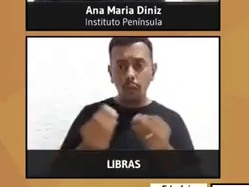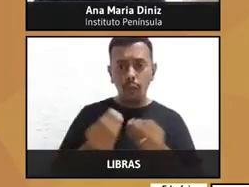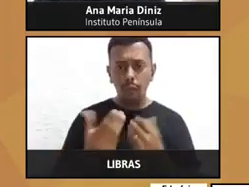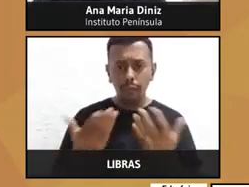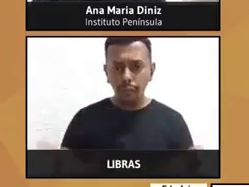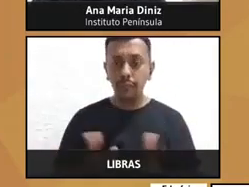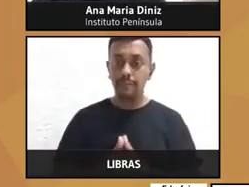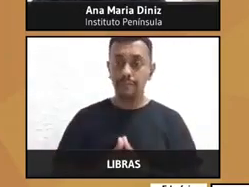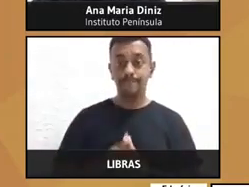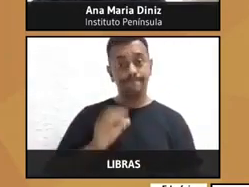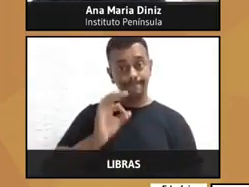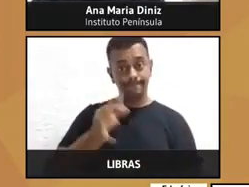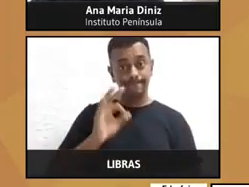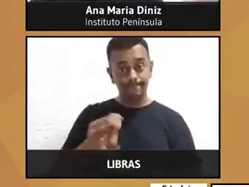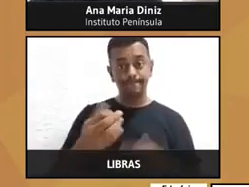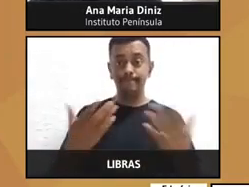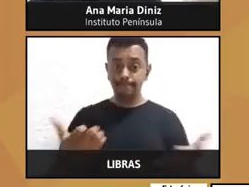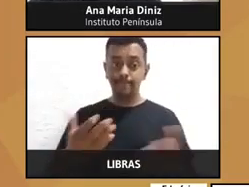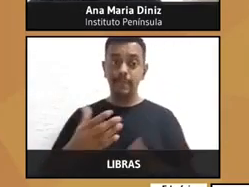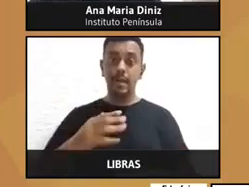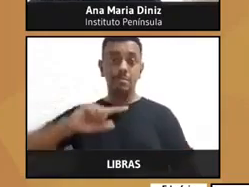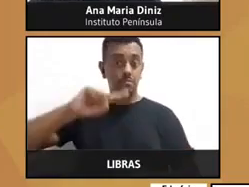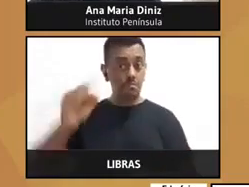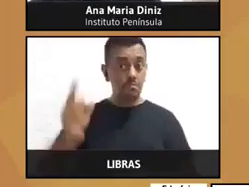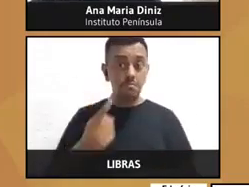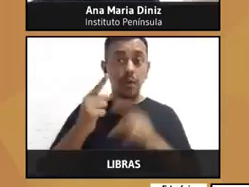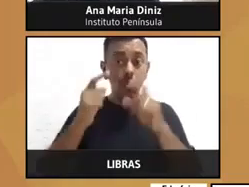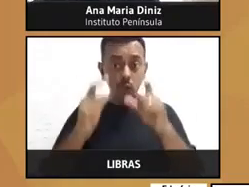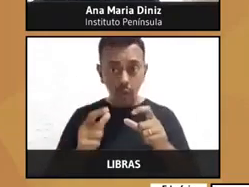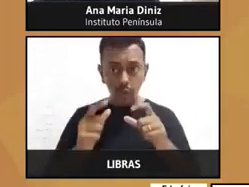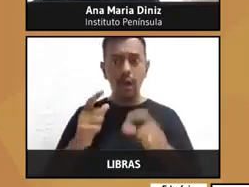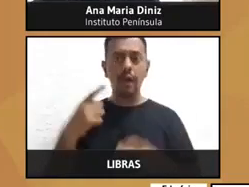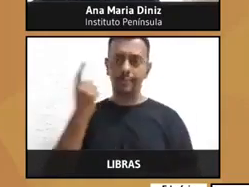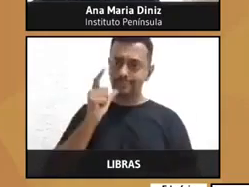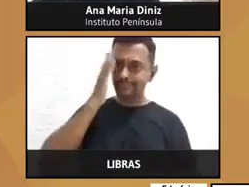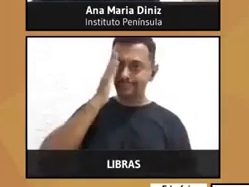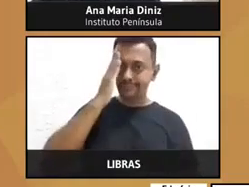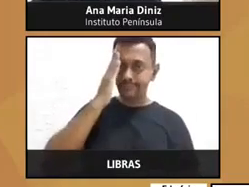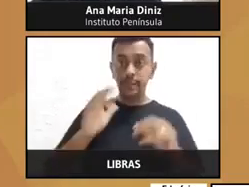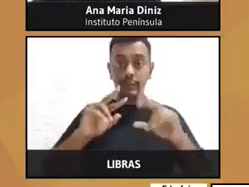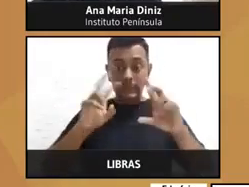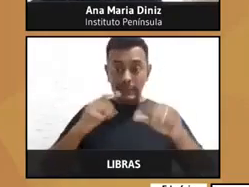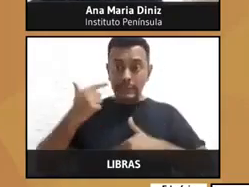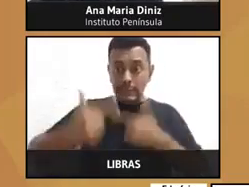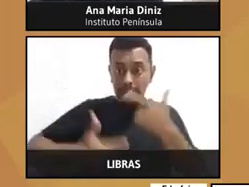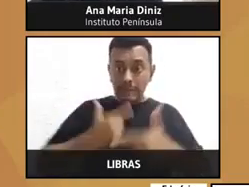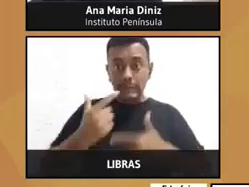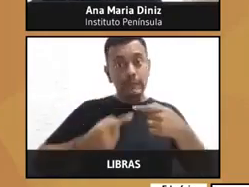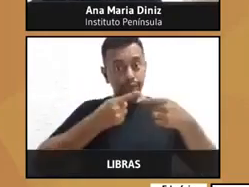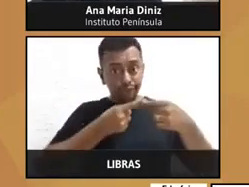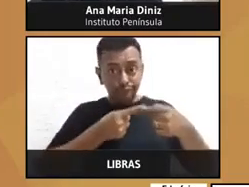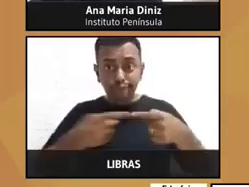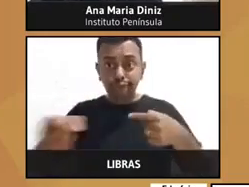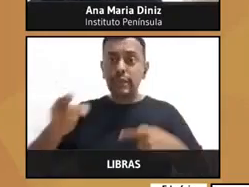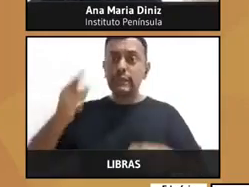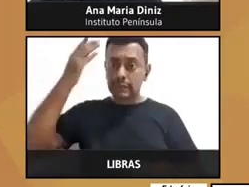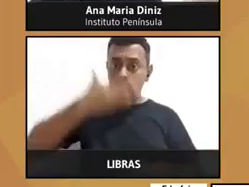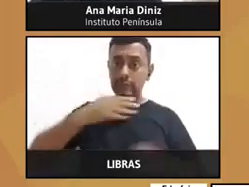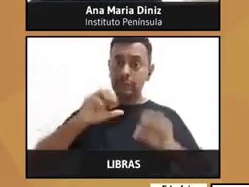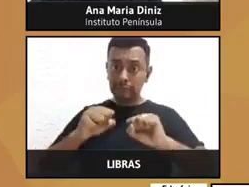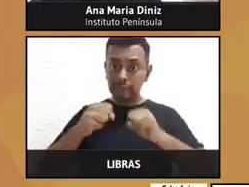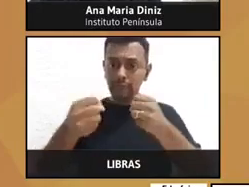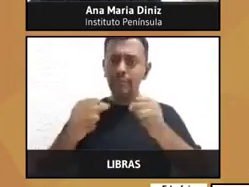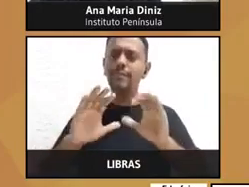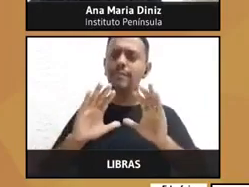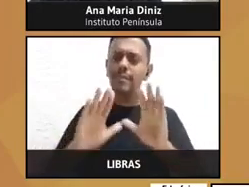lugar, eu reconheço esse desafio, mas eu vejo que os professores no Brasil